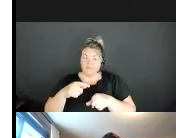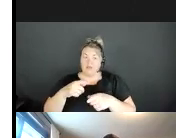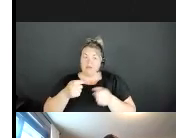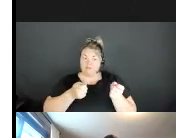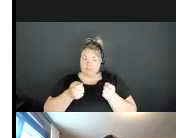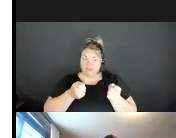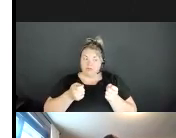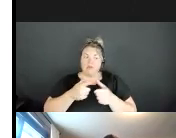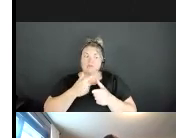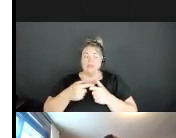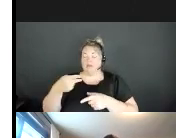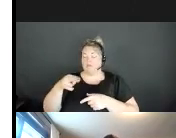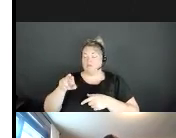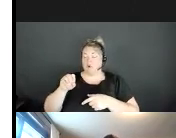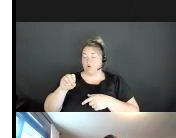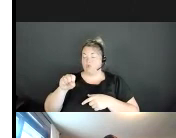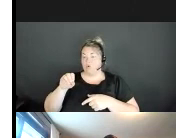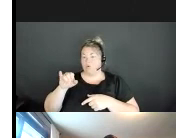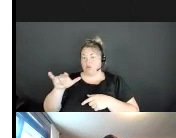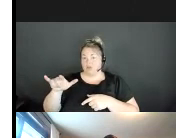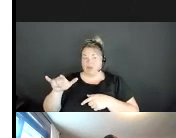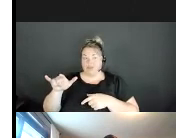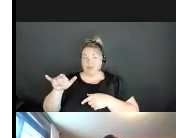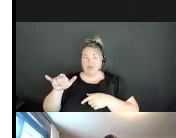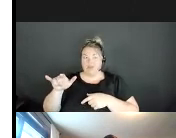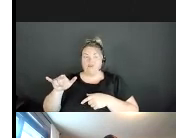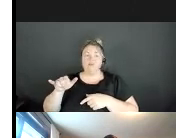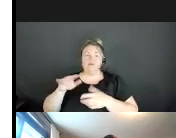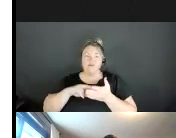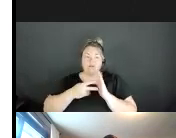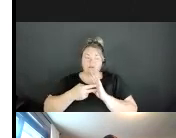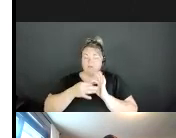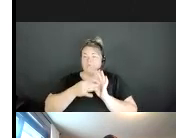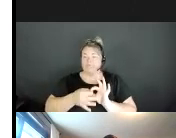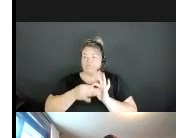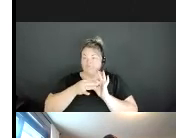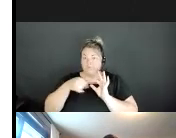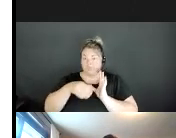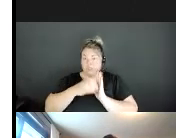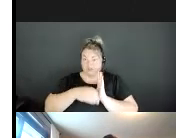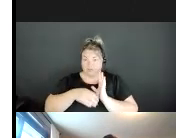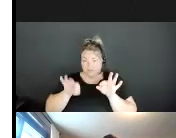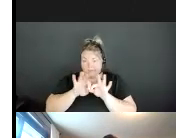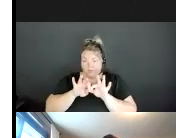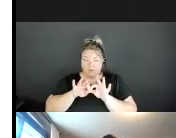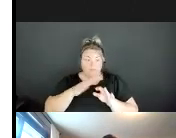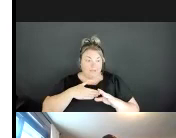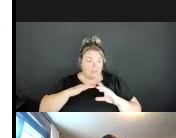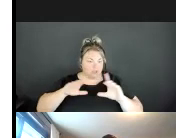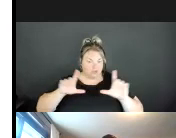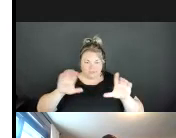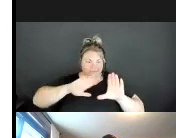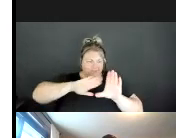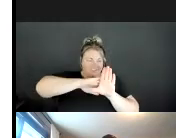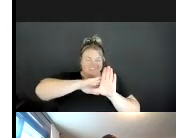prosocial, which is a very important concept, has been introduced as a definition to this chapter. And my screen is covering it, means relating